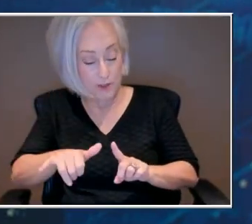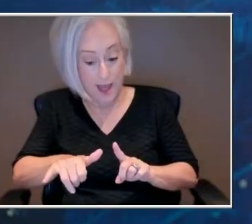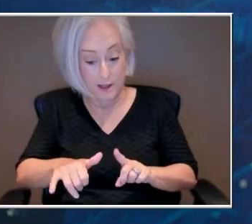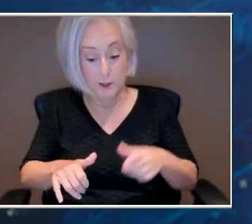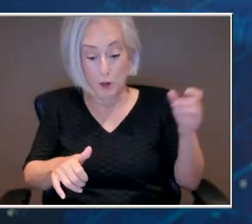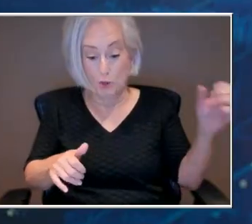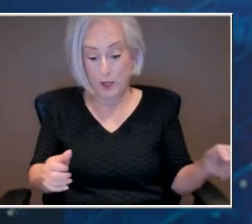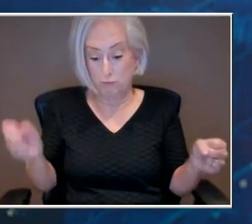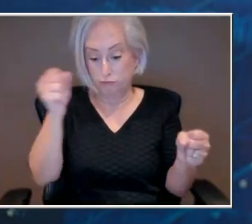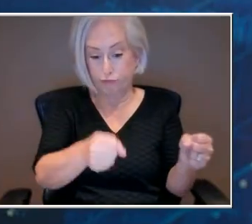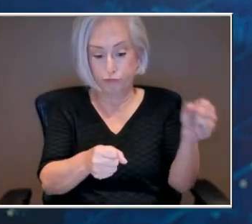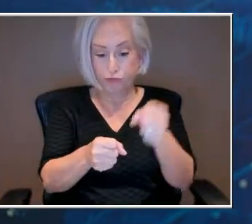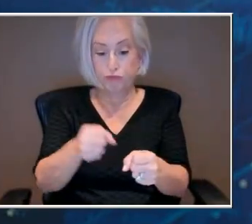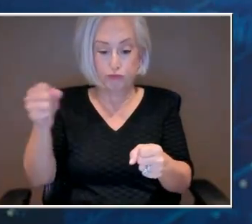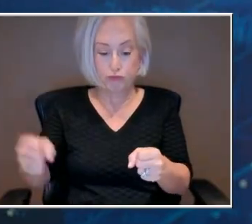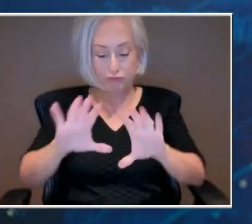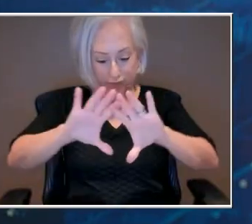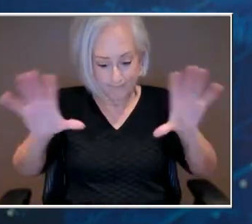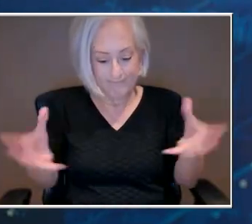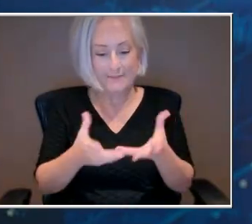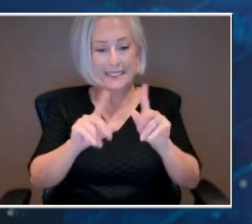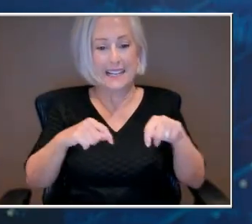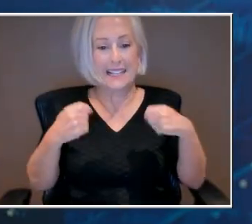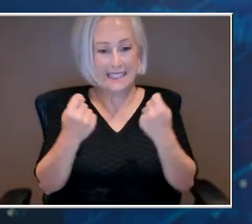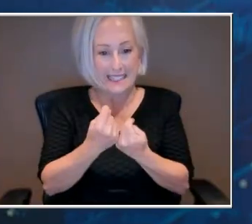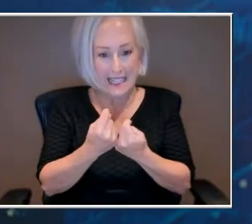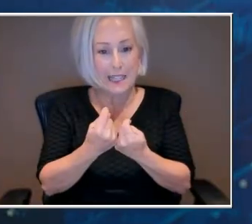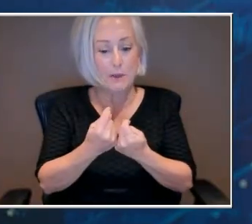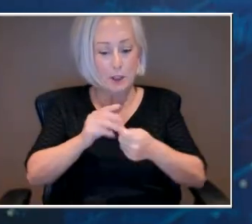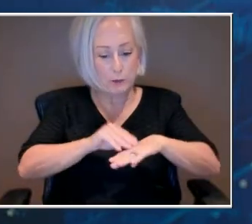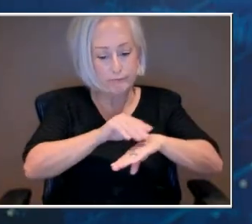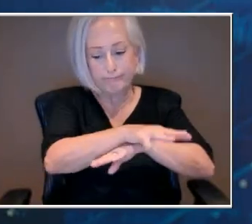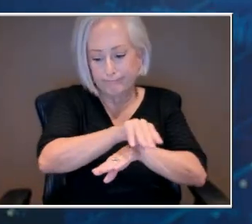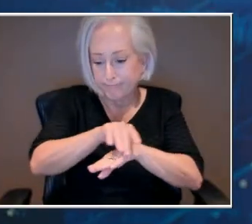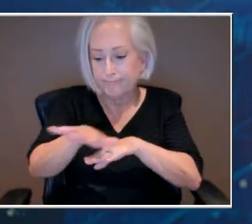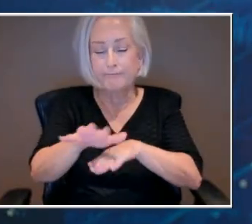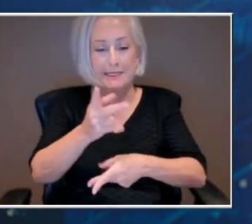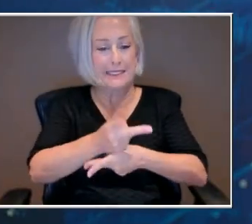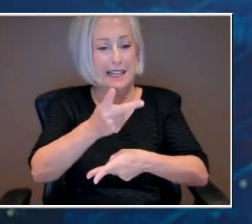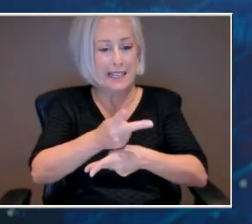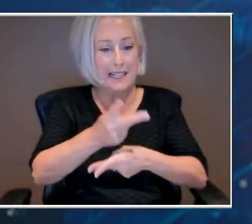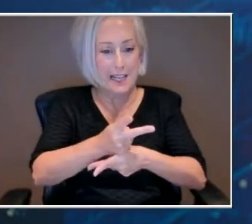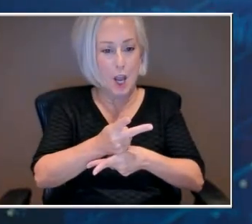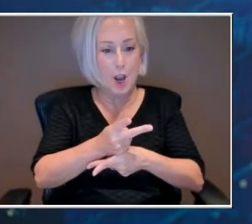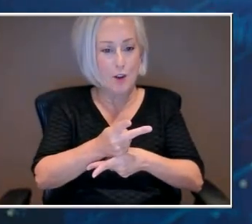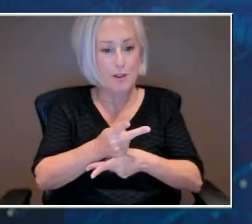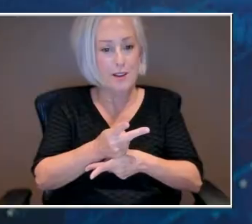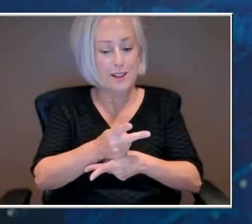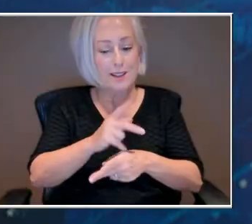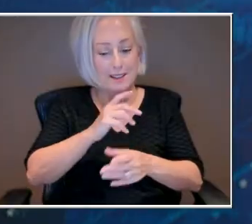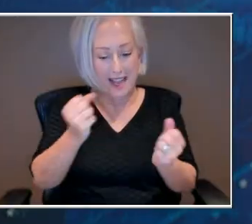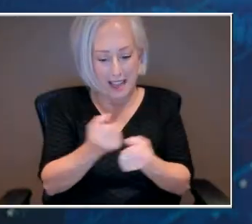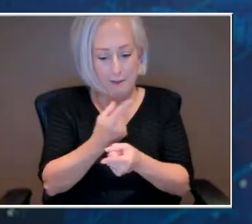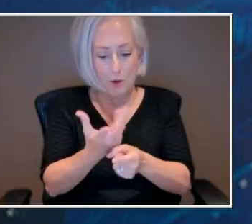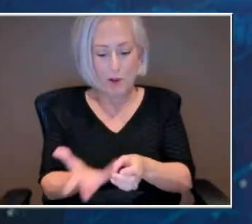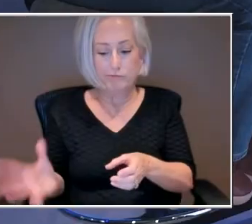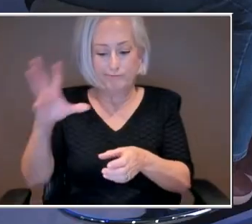outcomes. So a little bit different ways we contribute, I think, to people's care, but certainly all part of the team in terms of going for